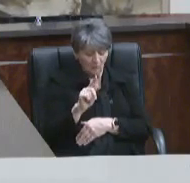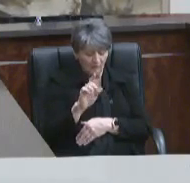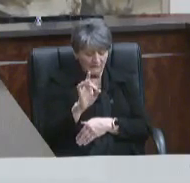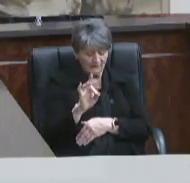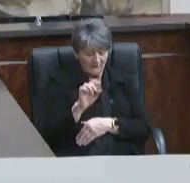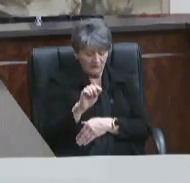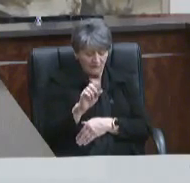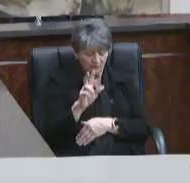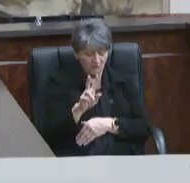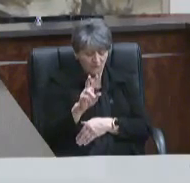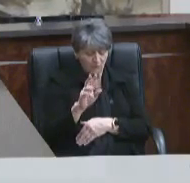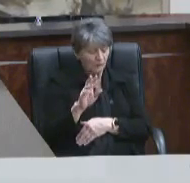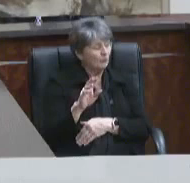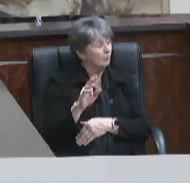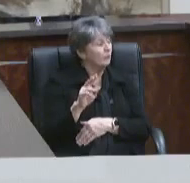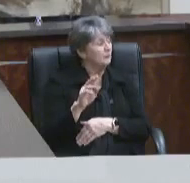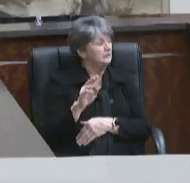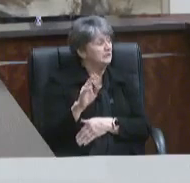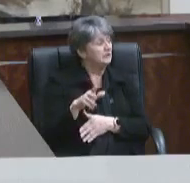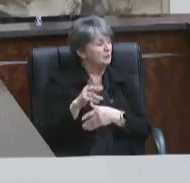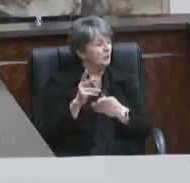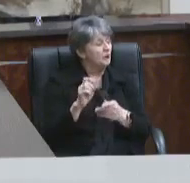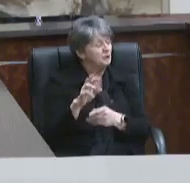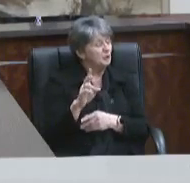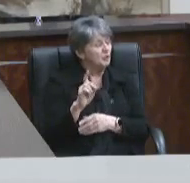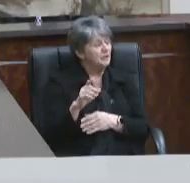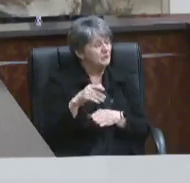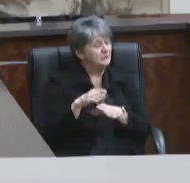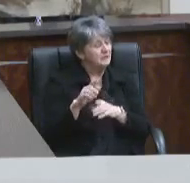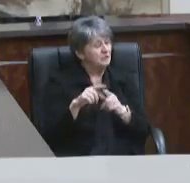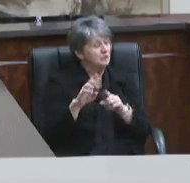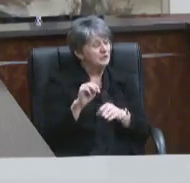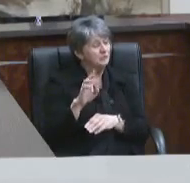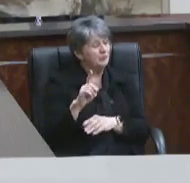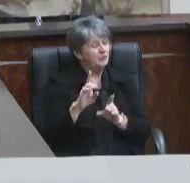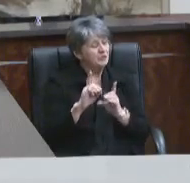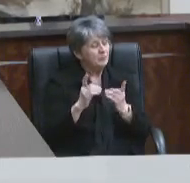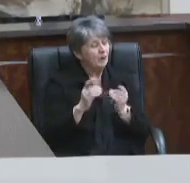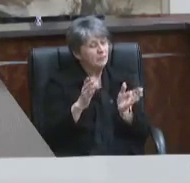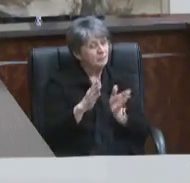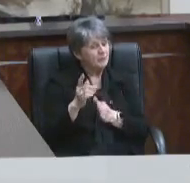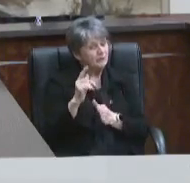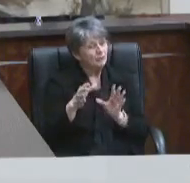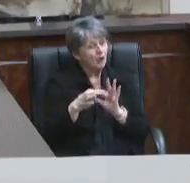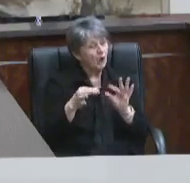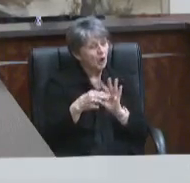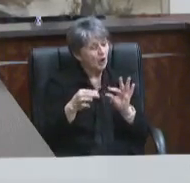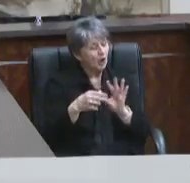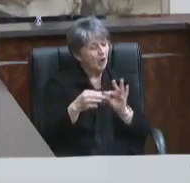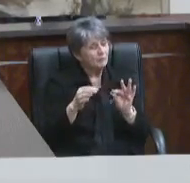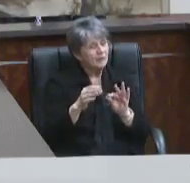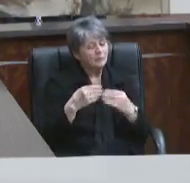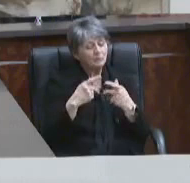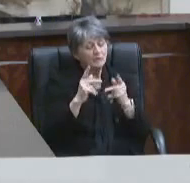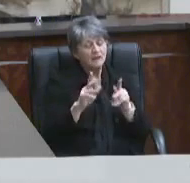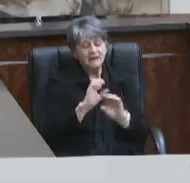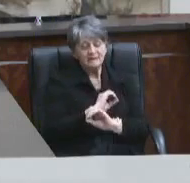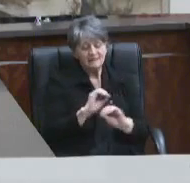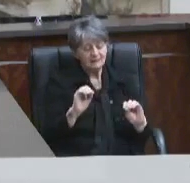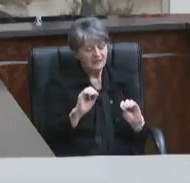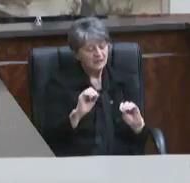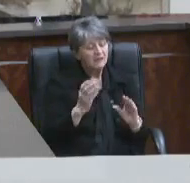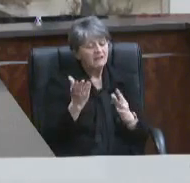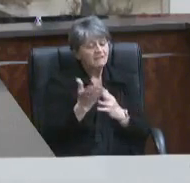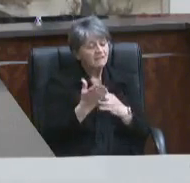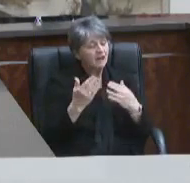December 10, 2018, the proposed ordinance was sent to the Maryland Department of Planning for comment. MPD provided no comment. The file